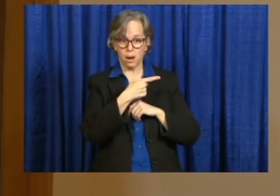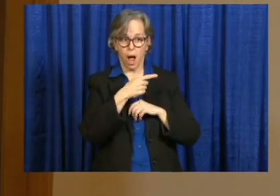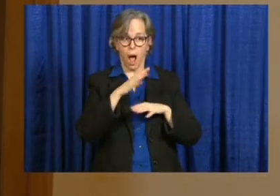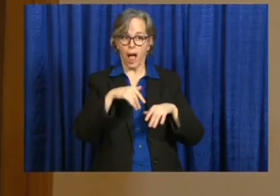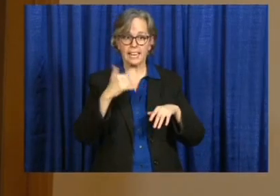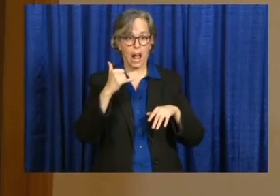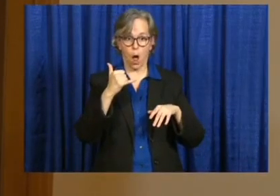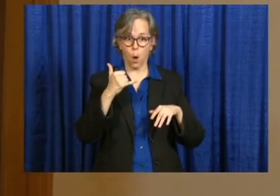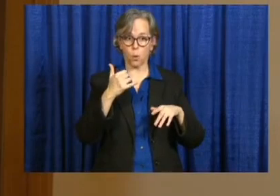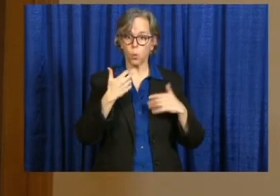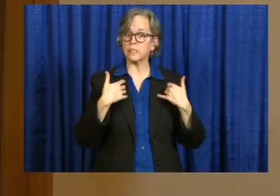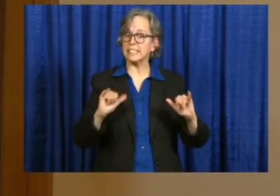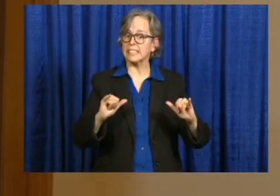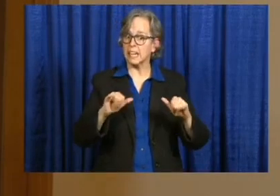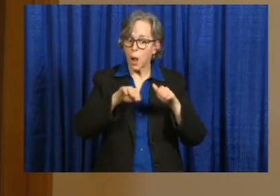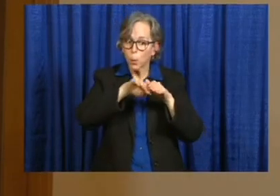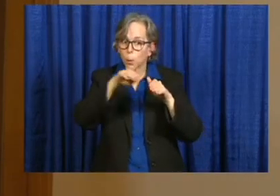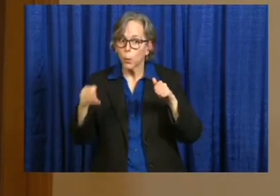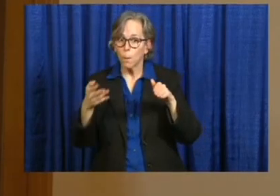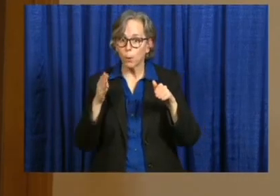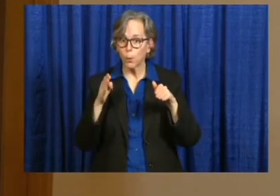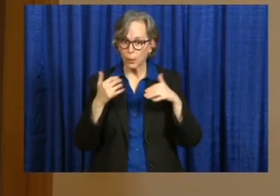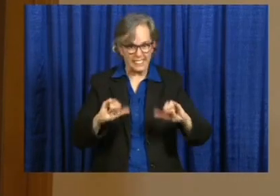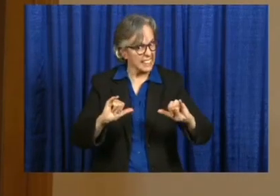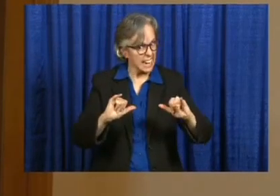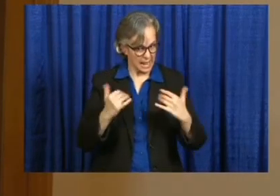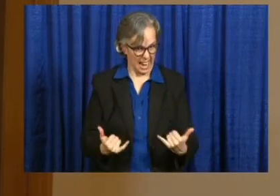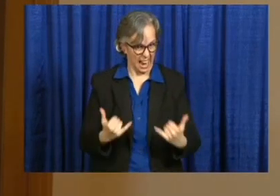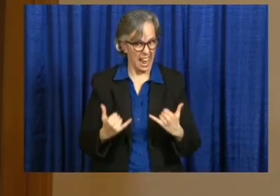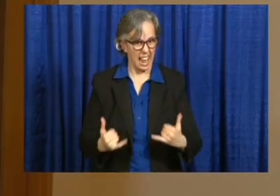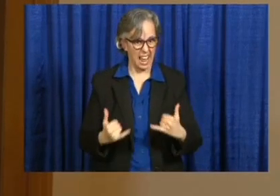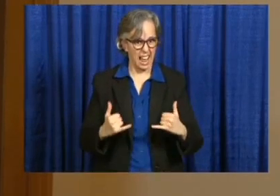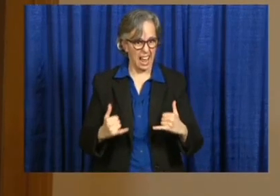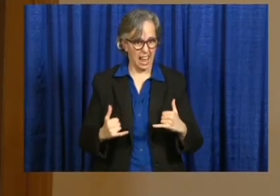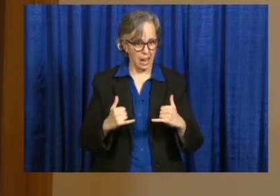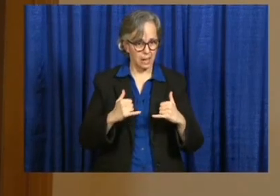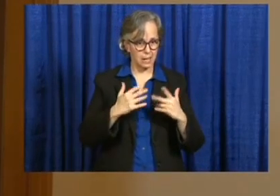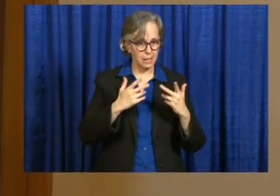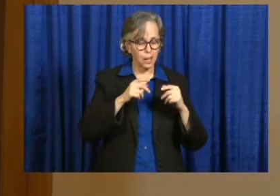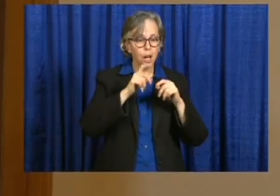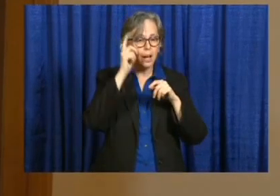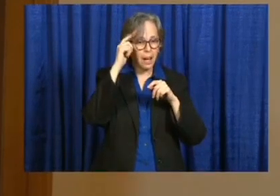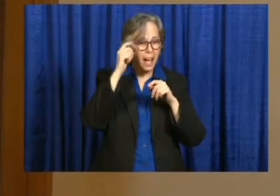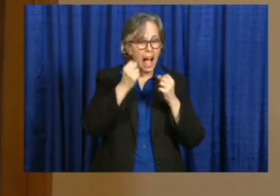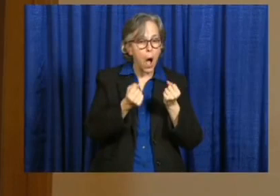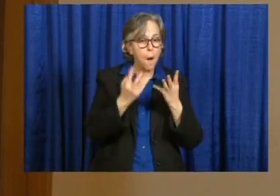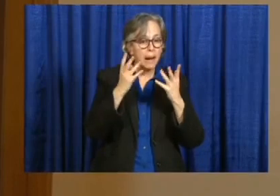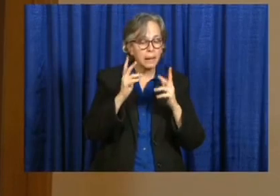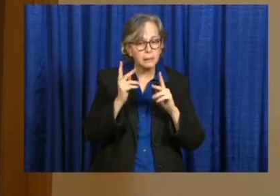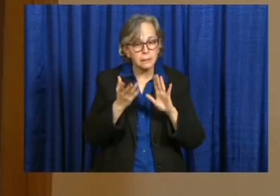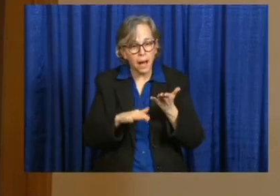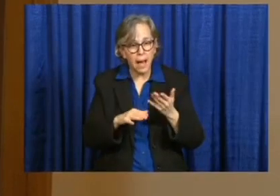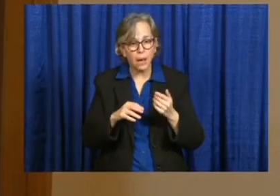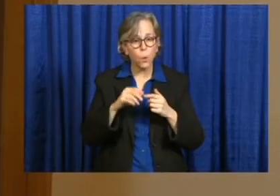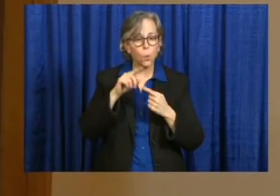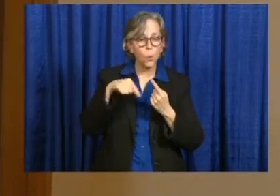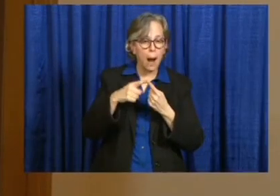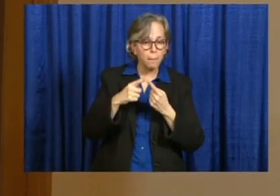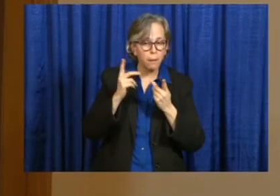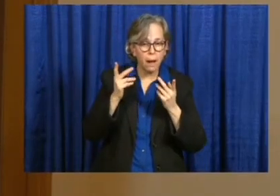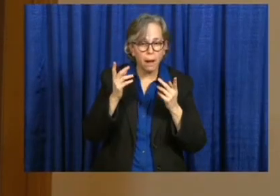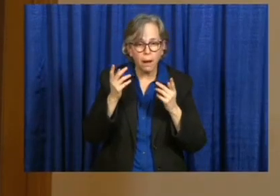How tall that is, how many cases we will have, how many deaths, when exactly that peak will be. There's